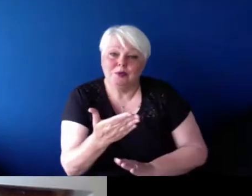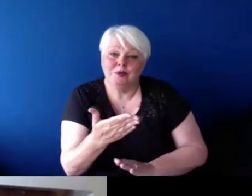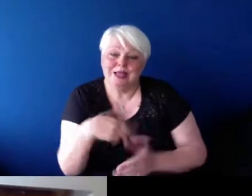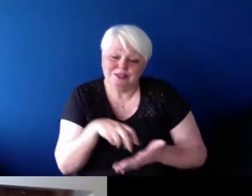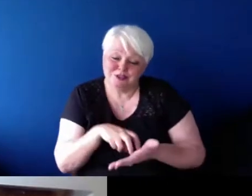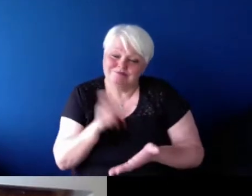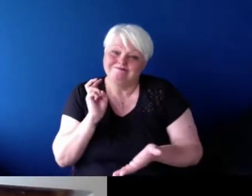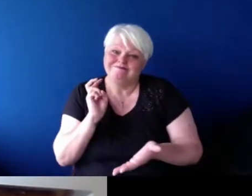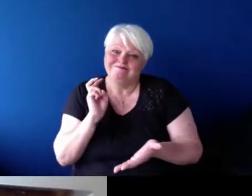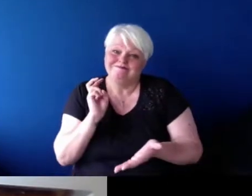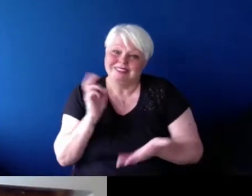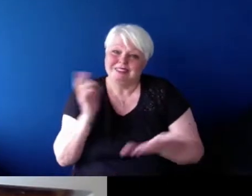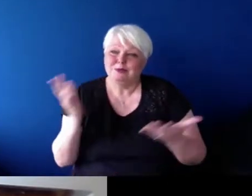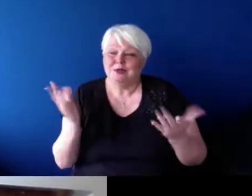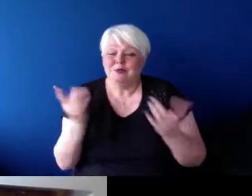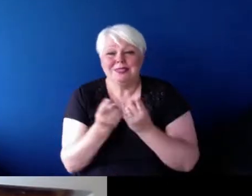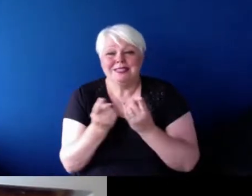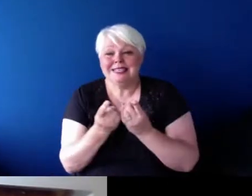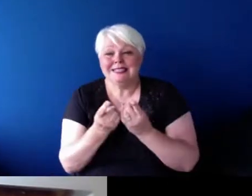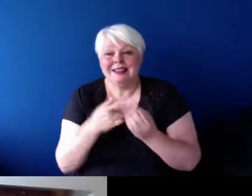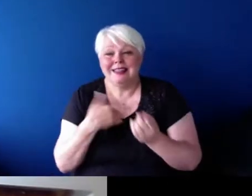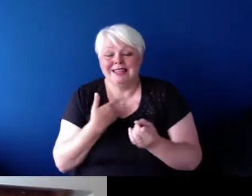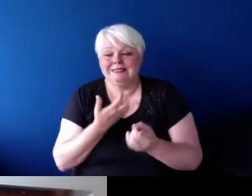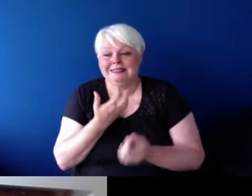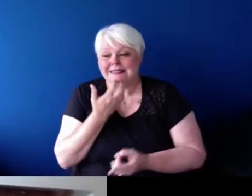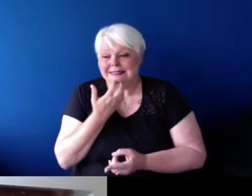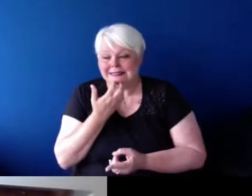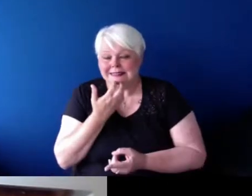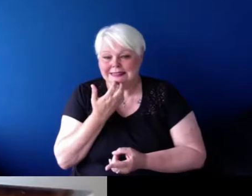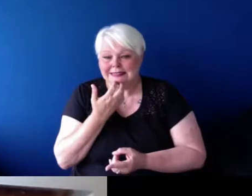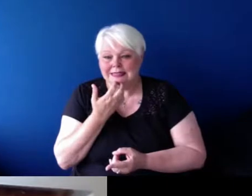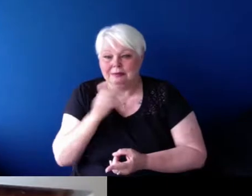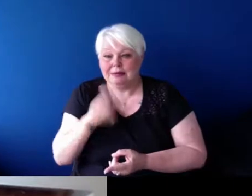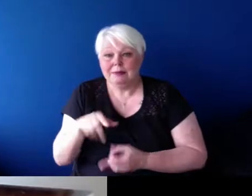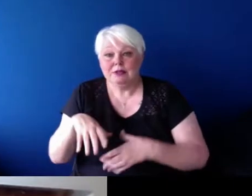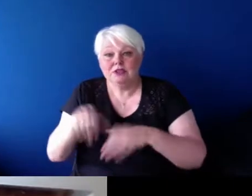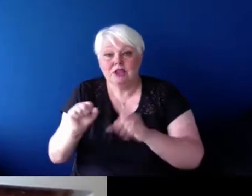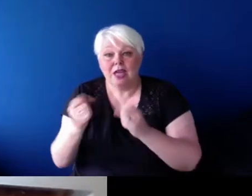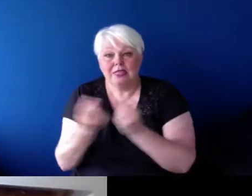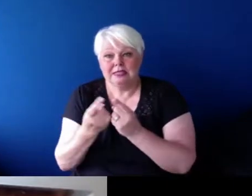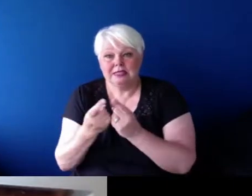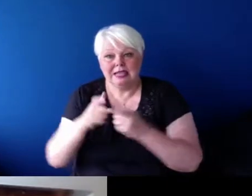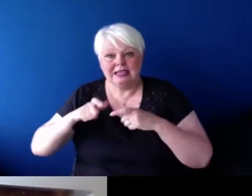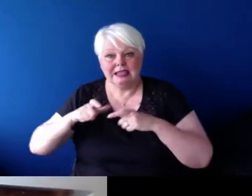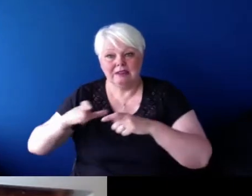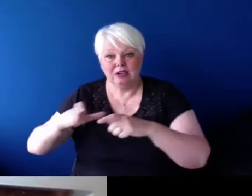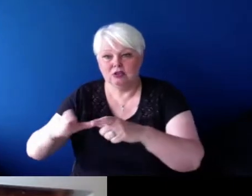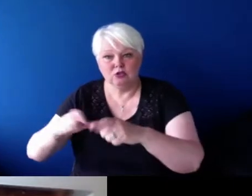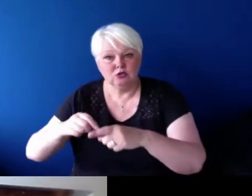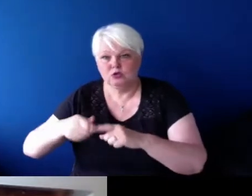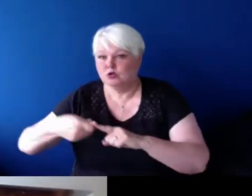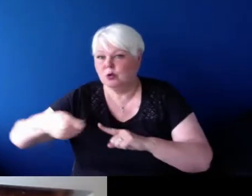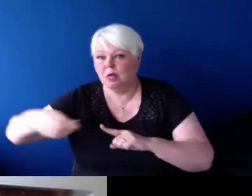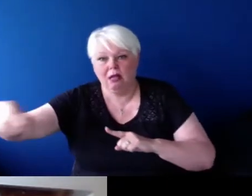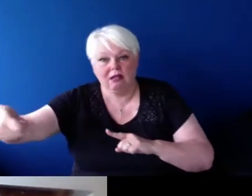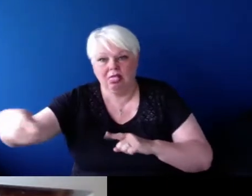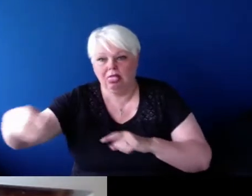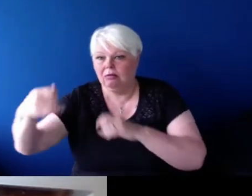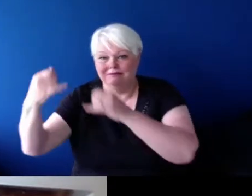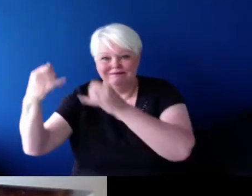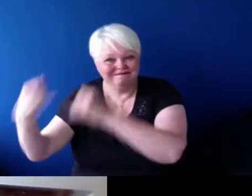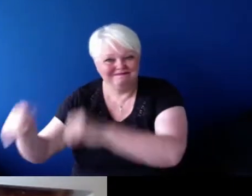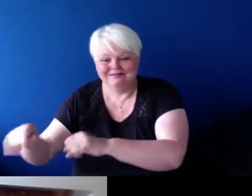know, ironies, I guess. People that start stuff can stay too long, you know, and kill the thing they love the most. So